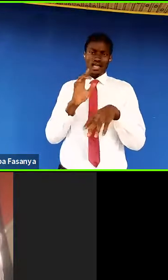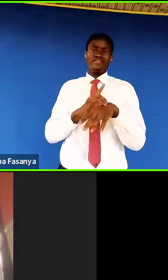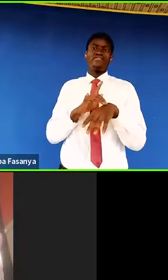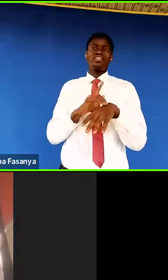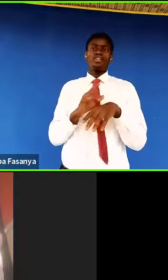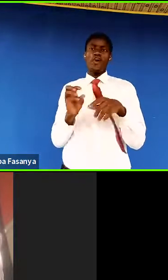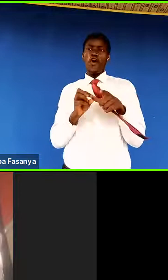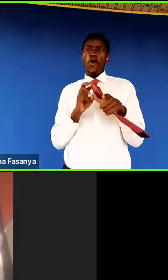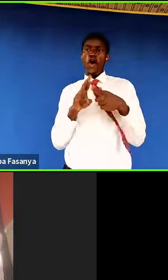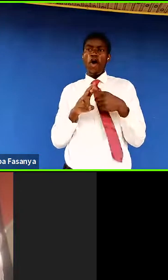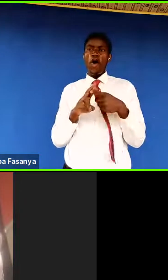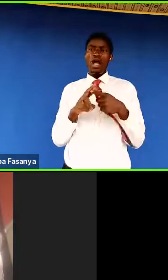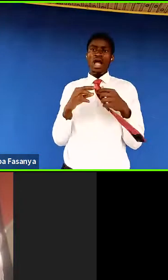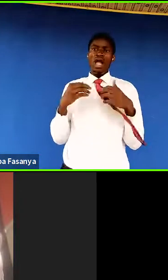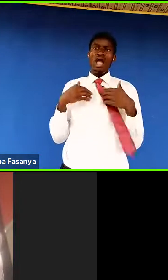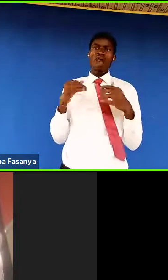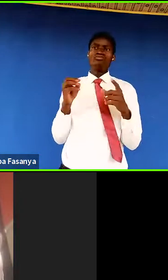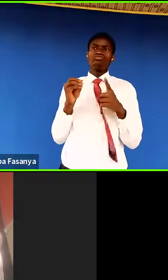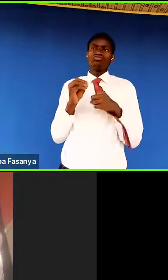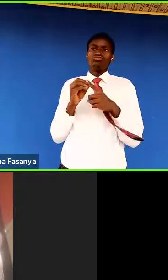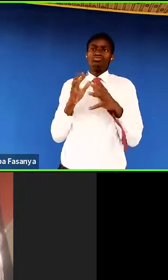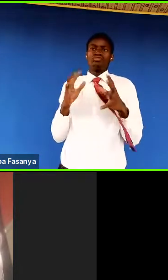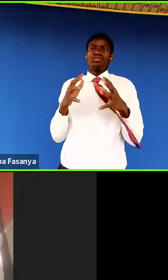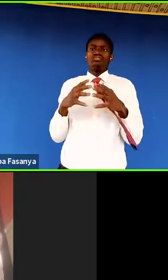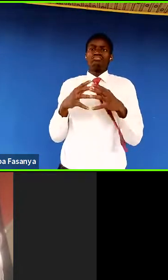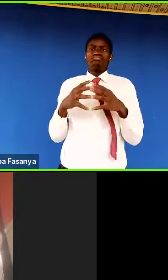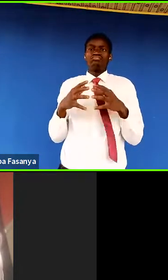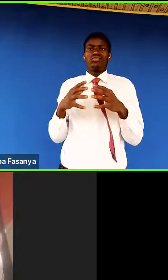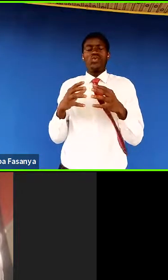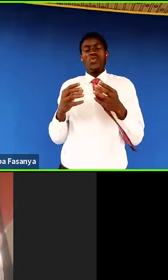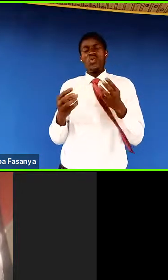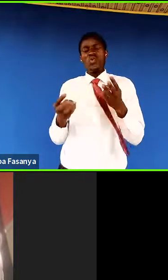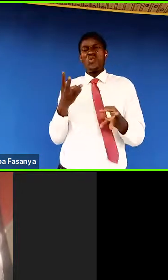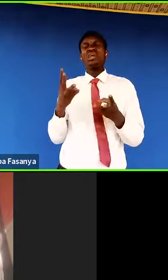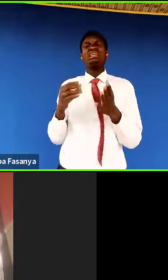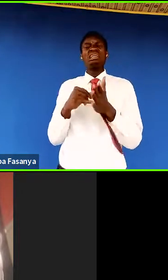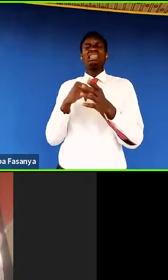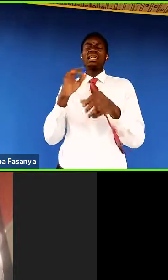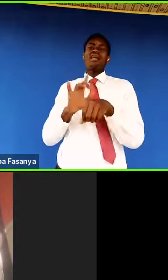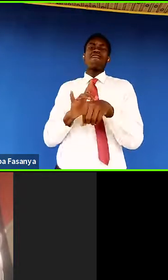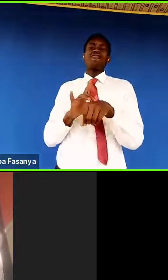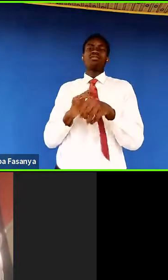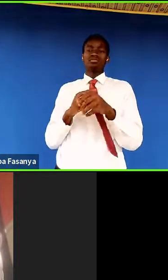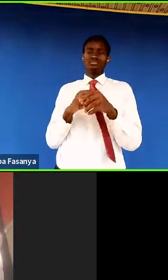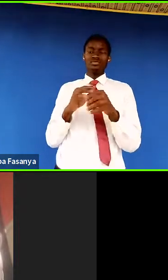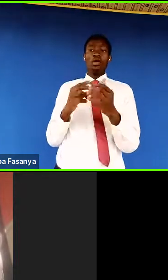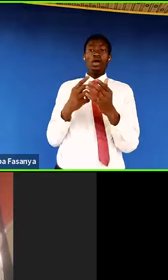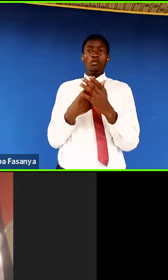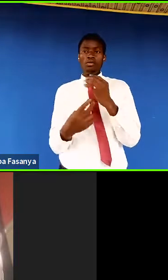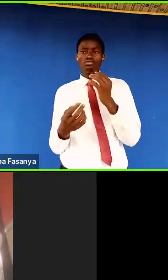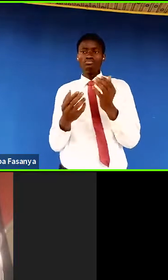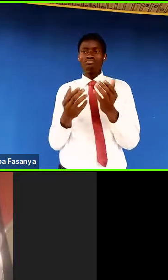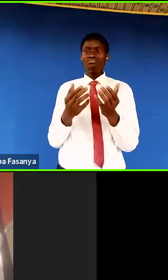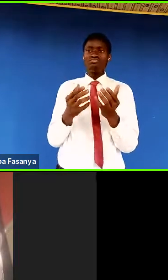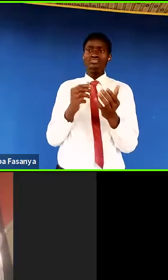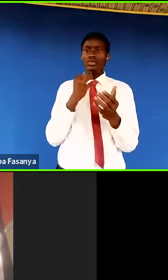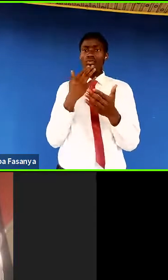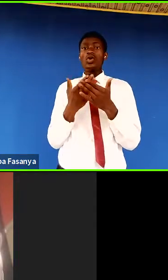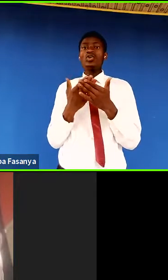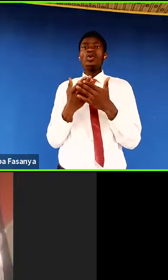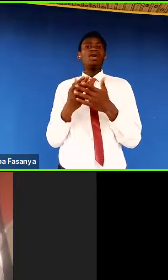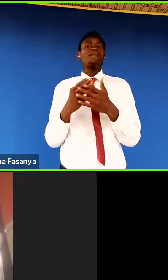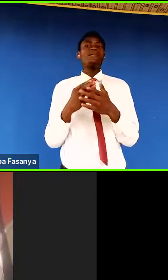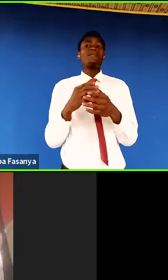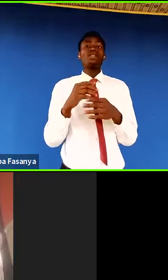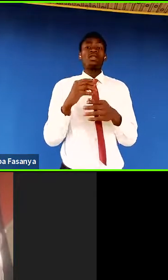affect conception. So both not good. Okay, and even if a woman conceives, it can make them